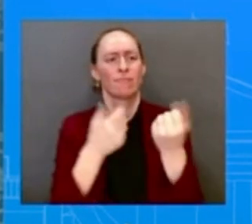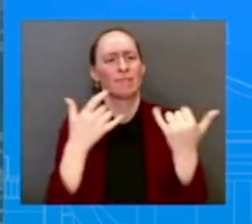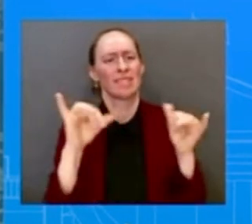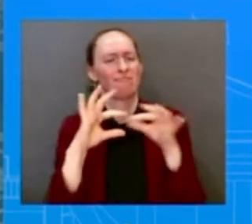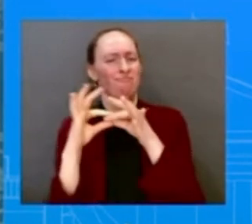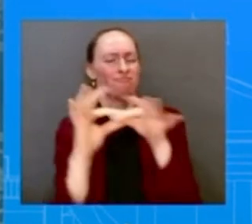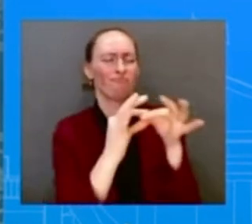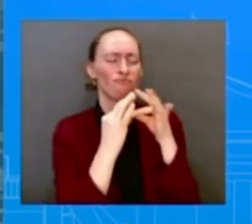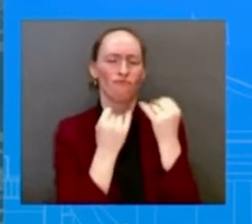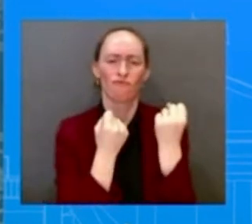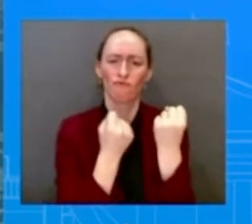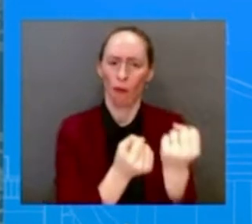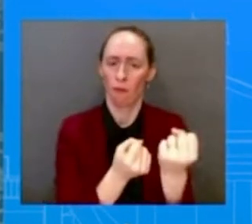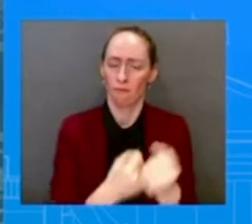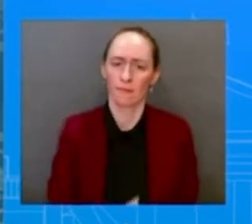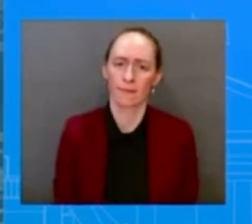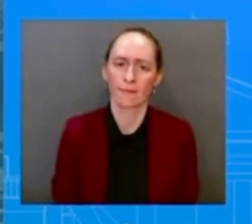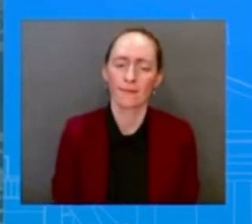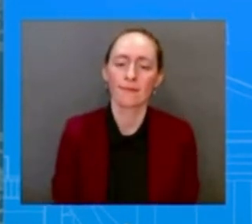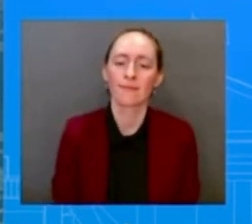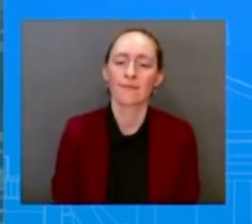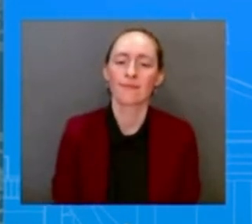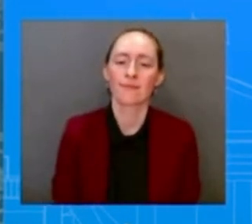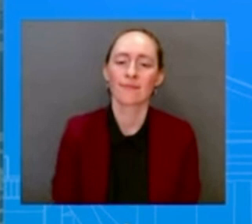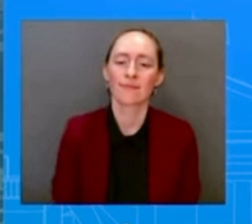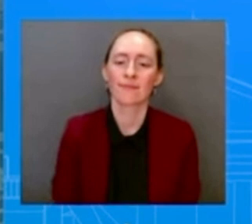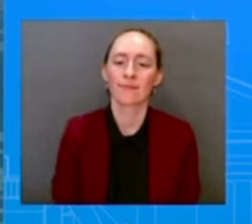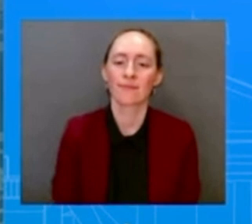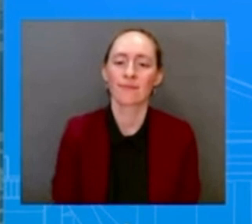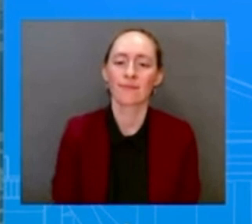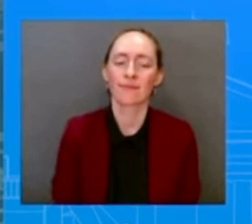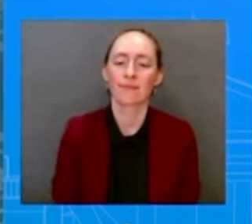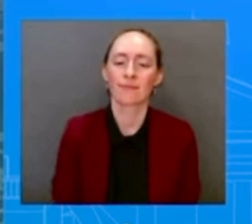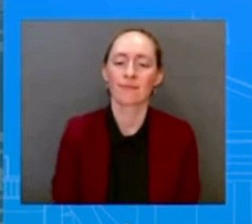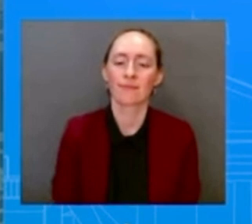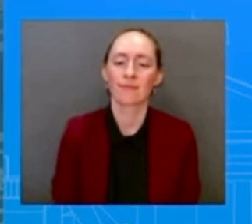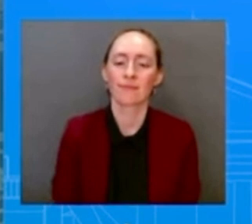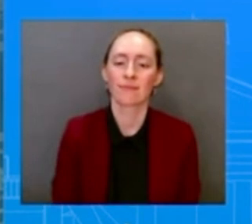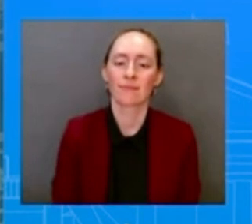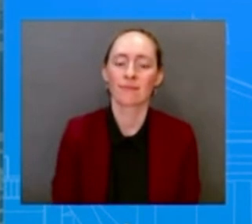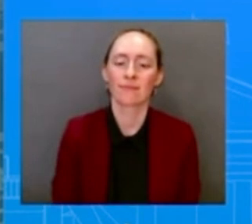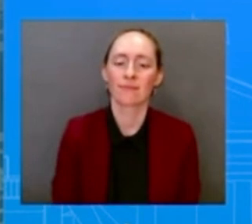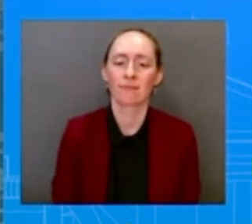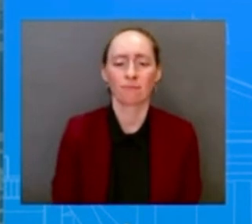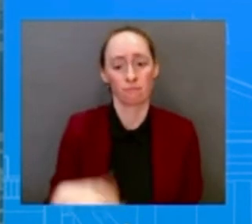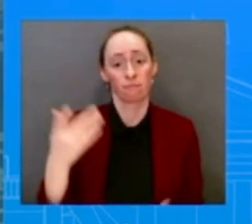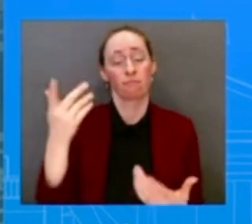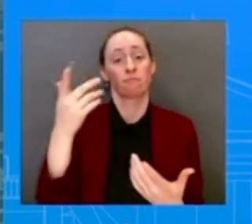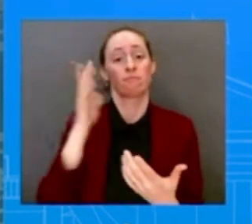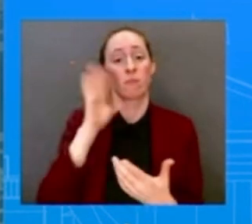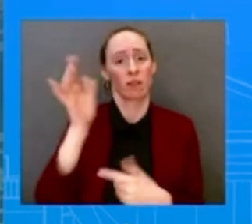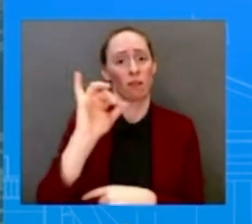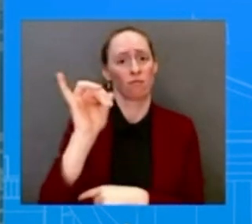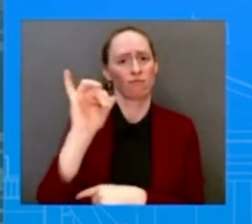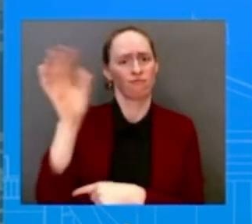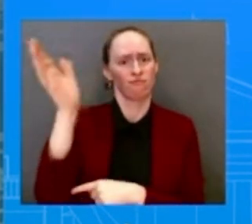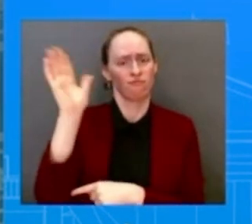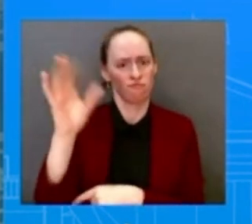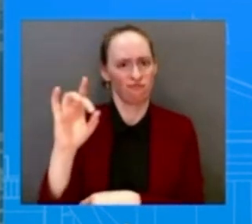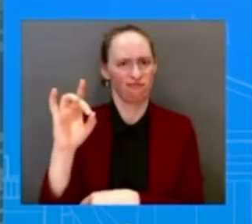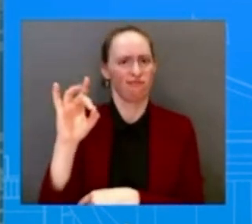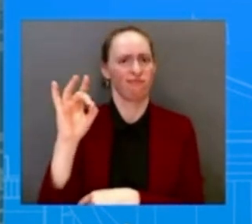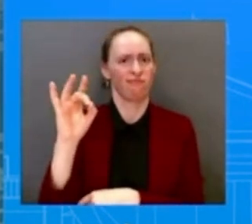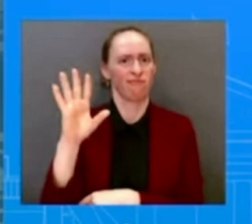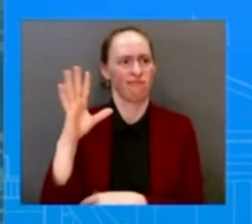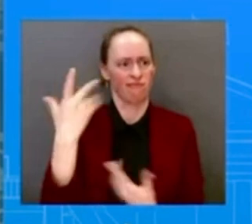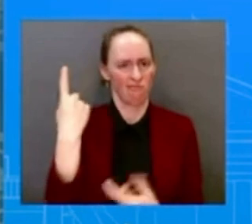Russia's brutal and unprovoked invasion of Ukraine, addressing how the United States has rallied the world to support the